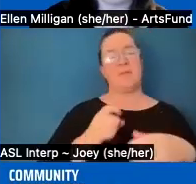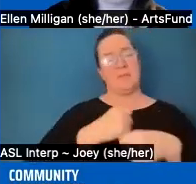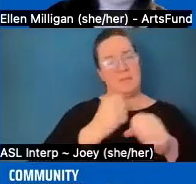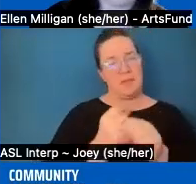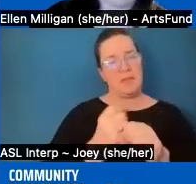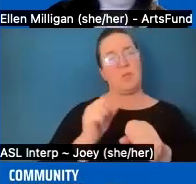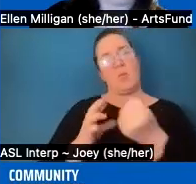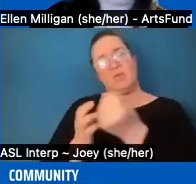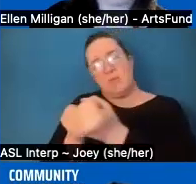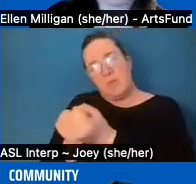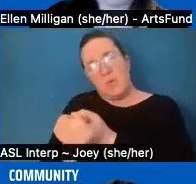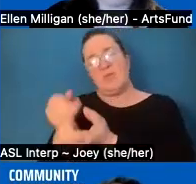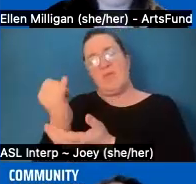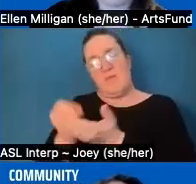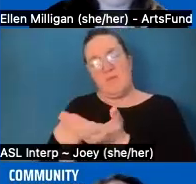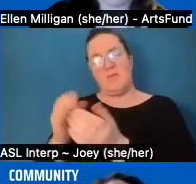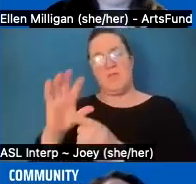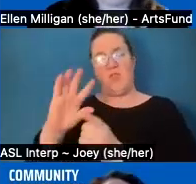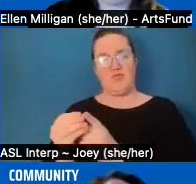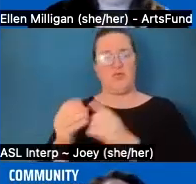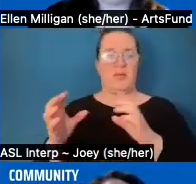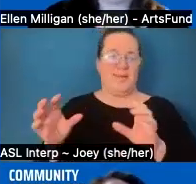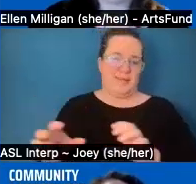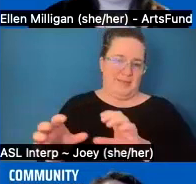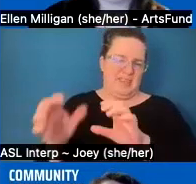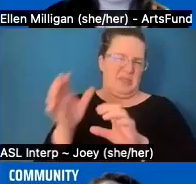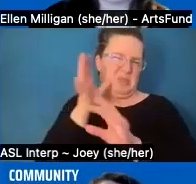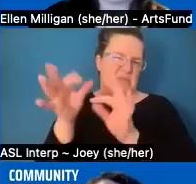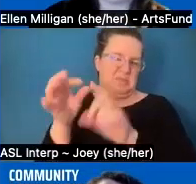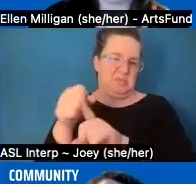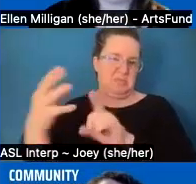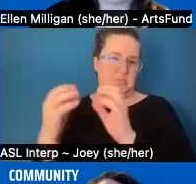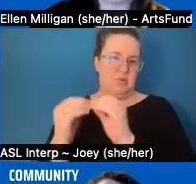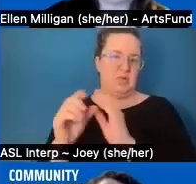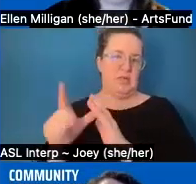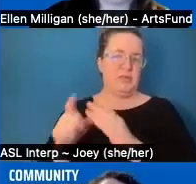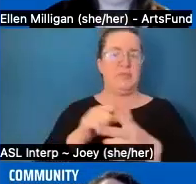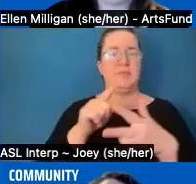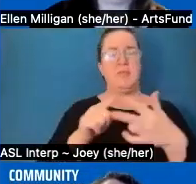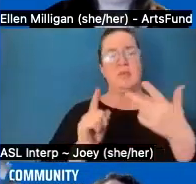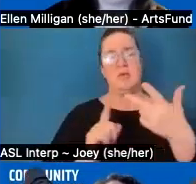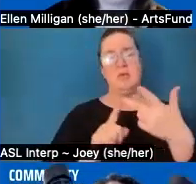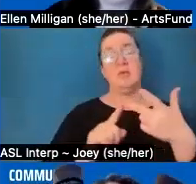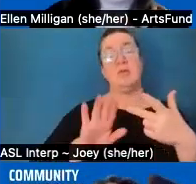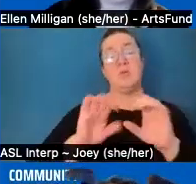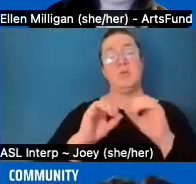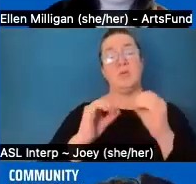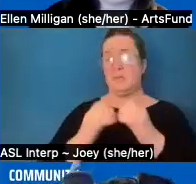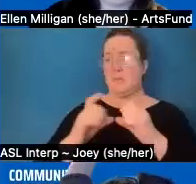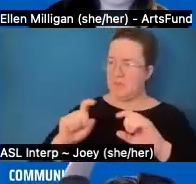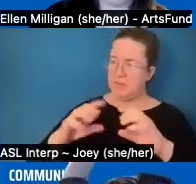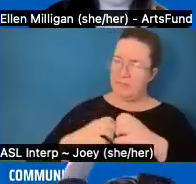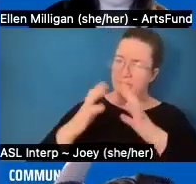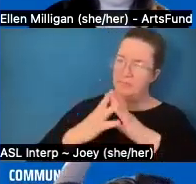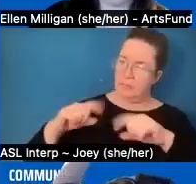we'll talk more about that just in a moment. Your organization must have existed for 3 or more years. Over the last